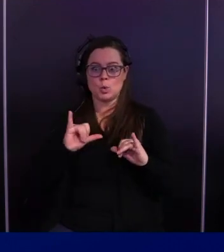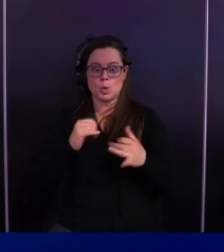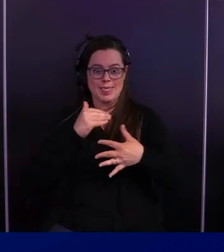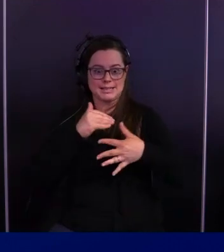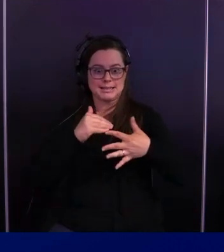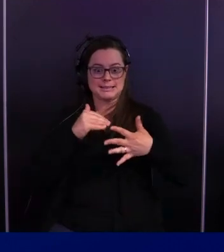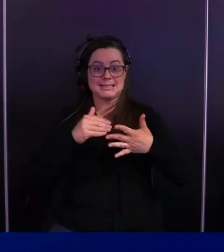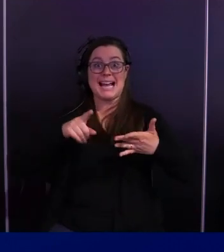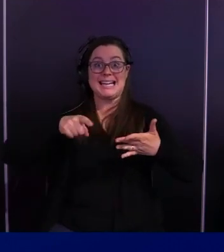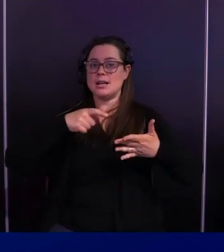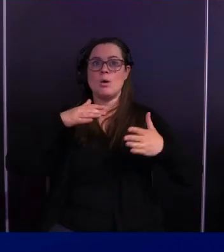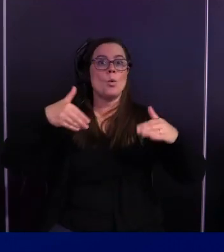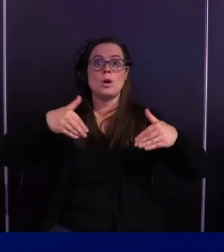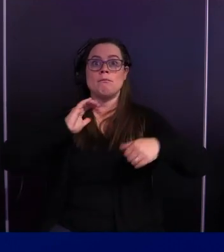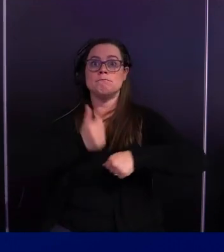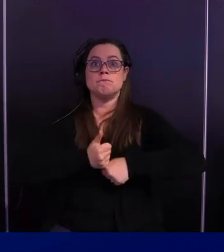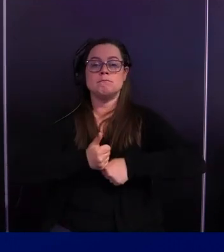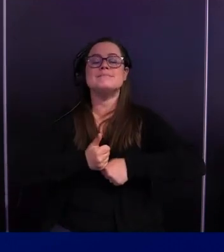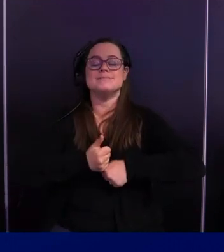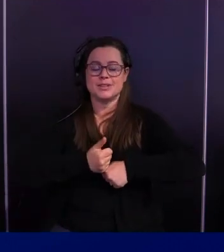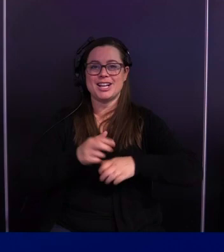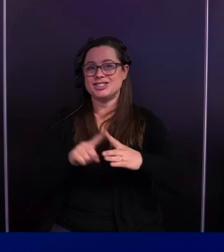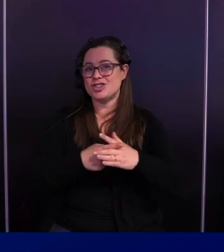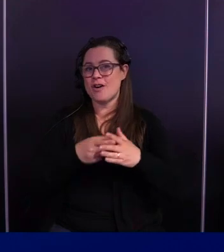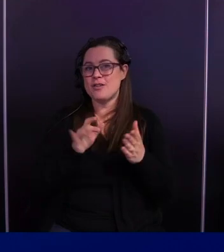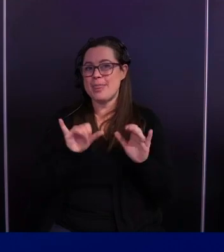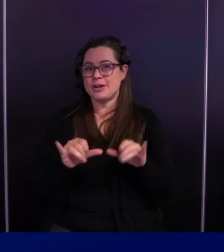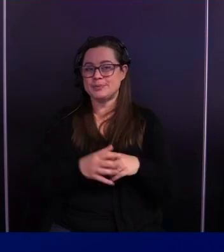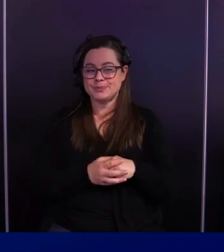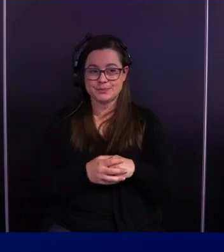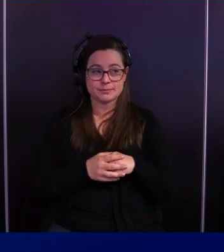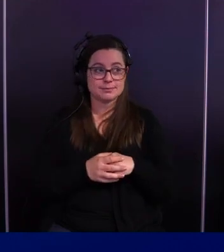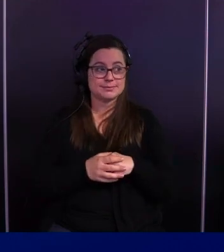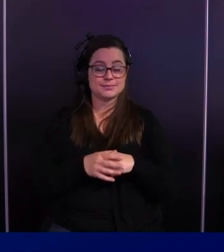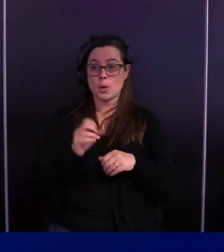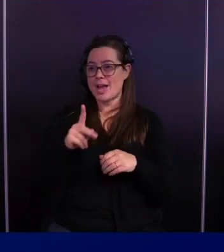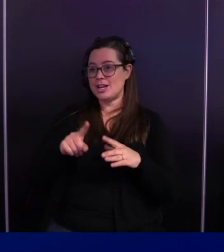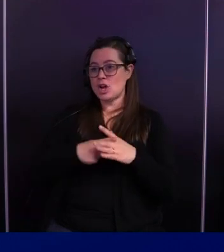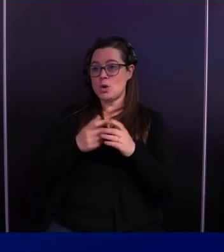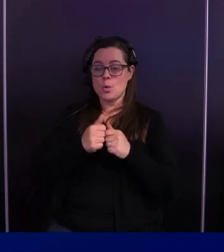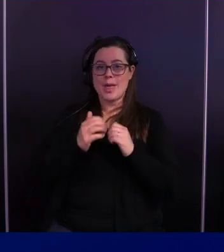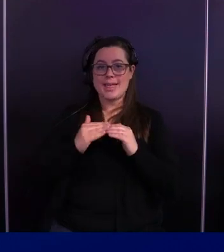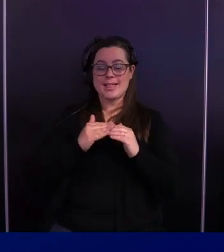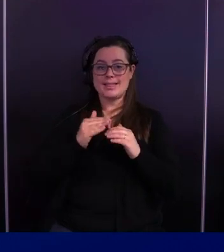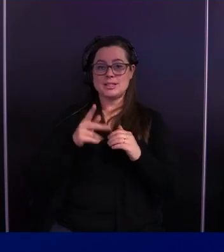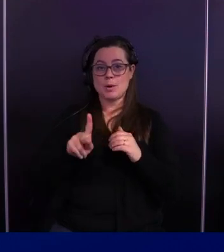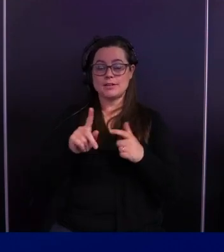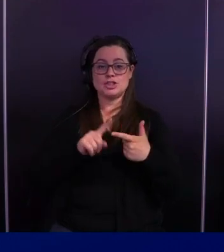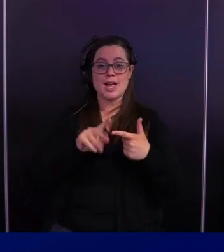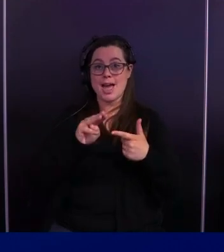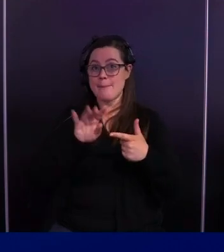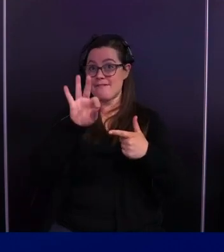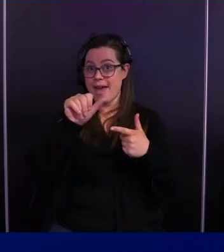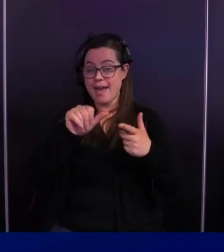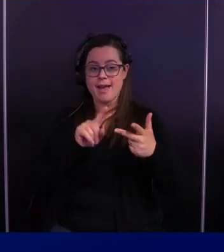don't have them. Yeah. Yep. All right. So we did. We started with least privilege, moved to MFA. Then we